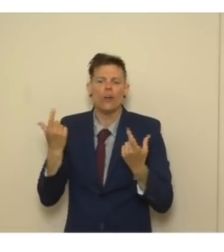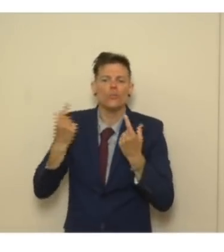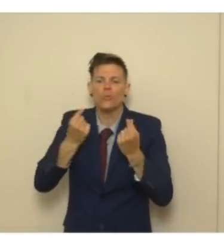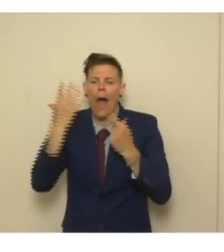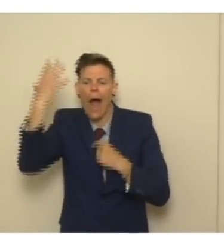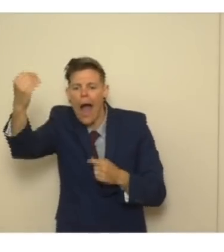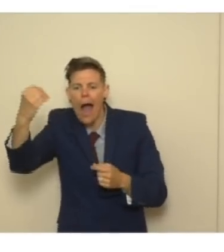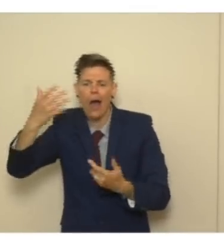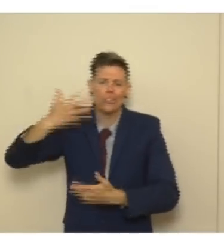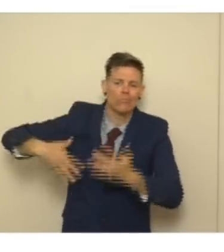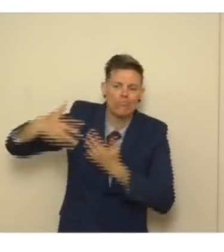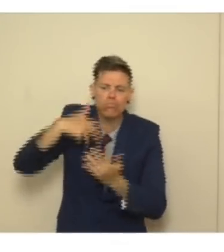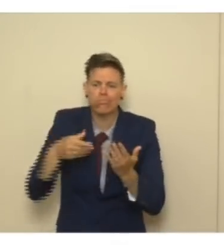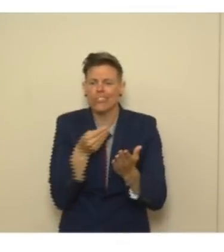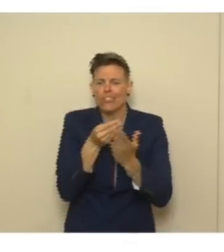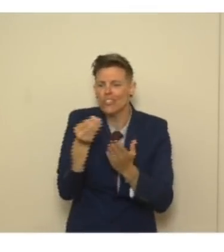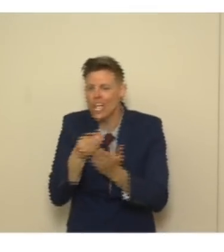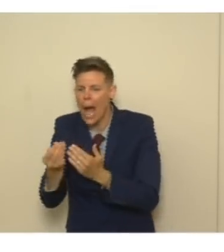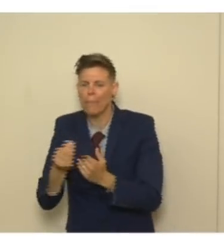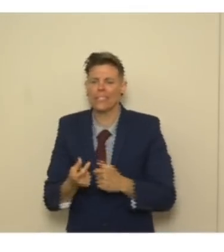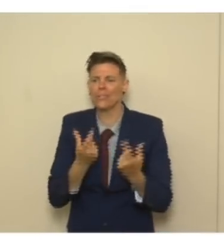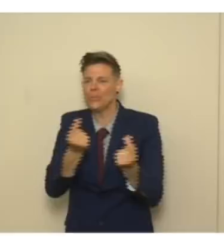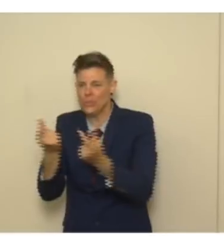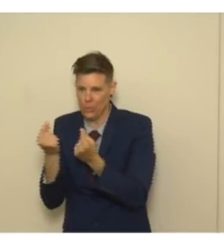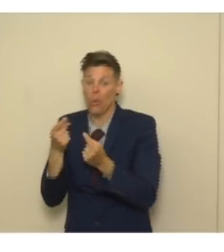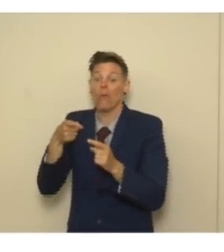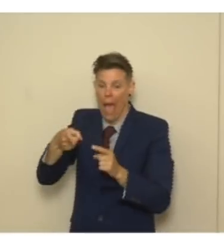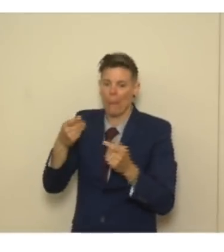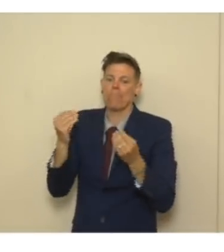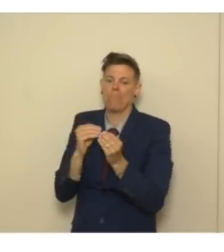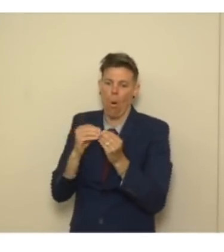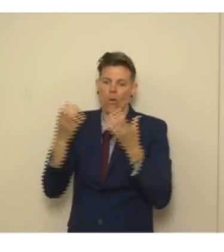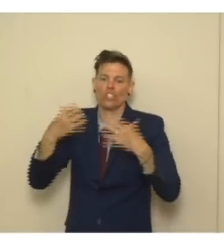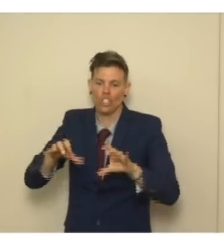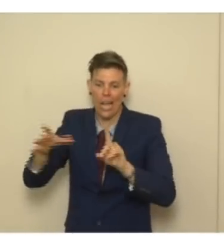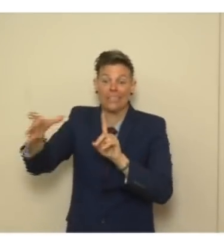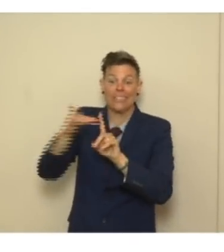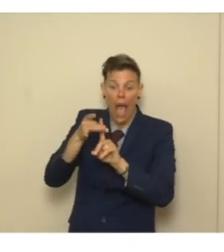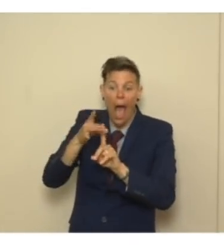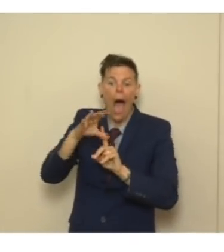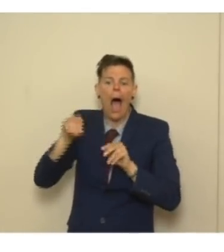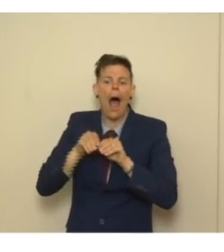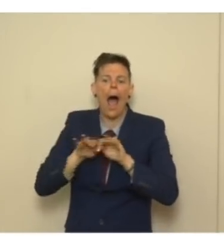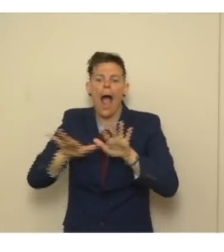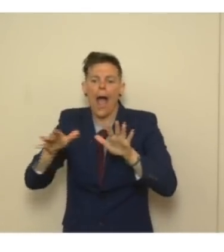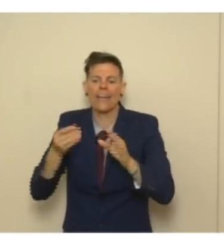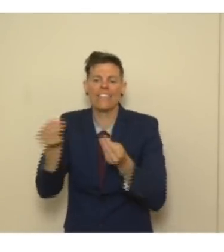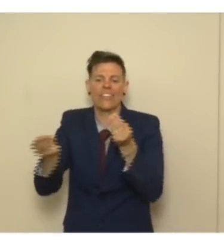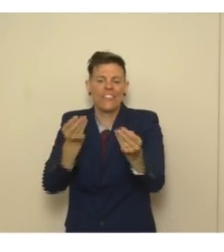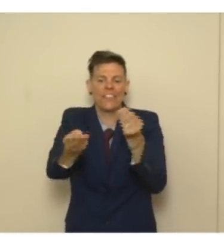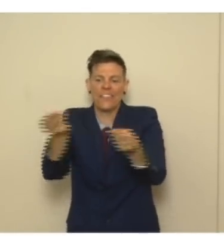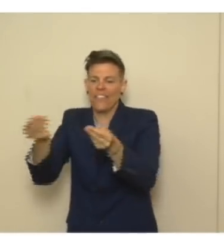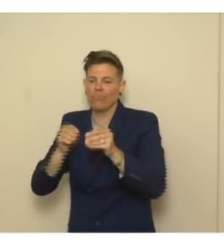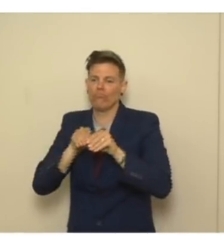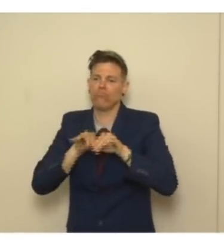more potential to spread the virus. Just a quick update on children. We've tested almost